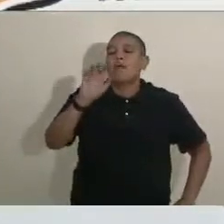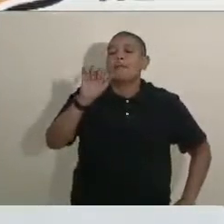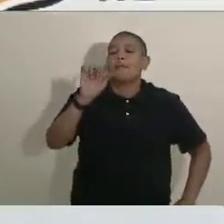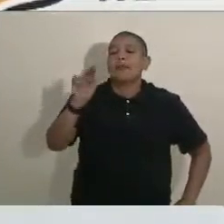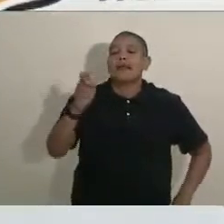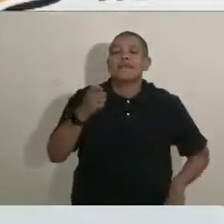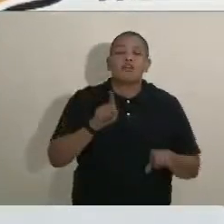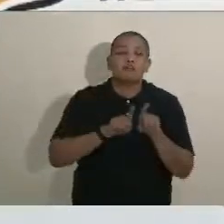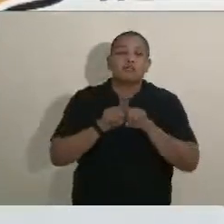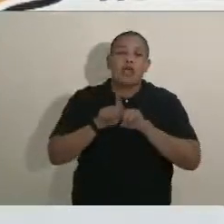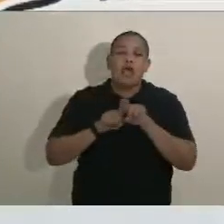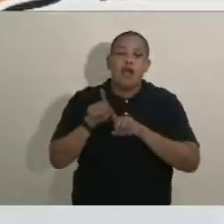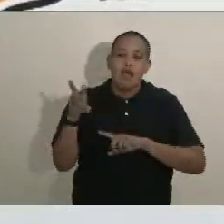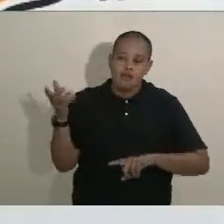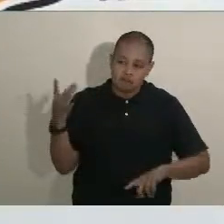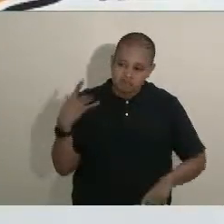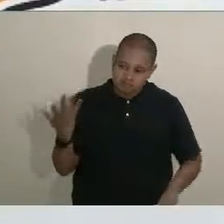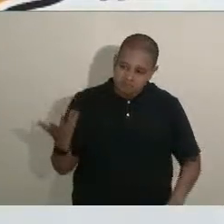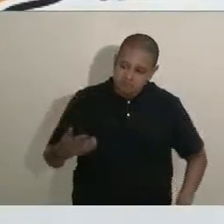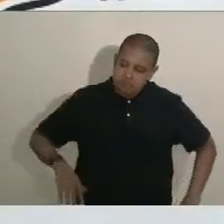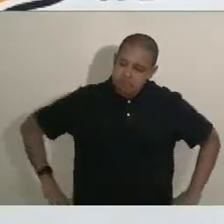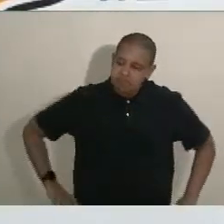Star.